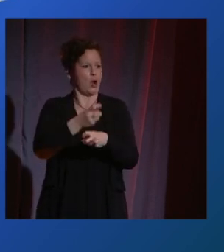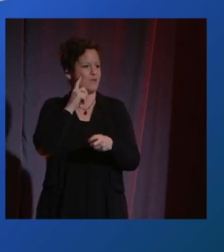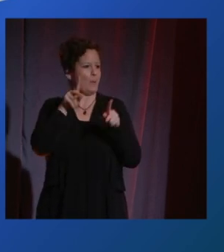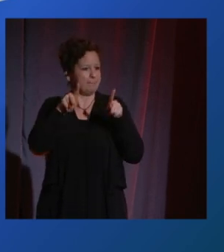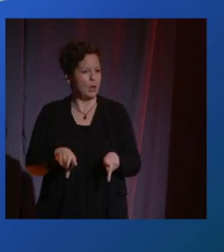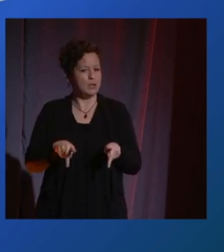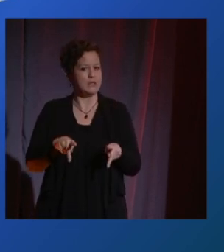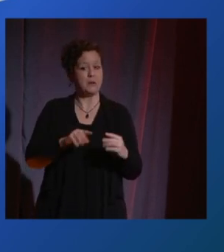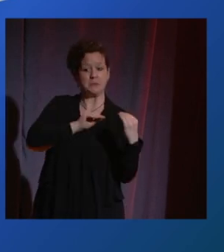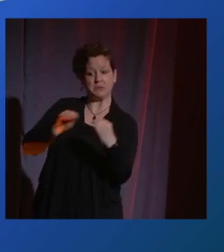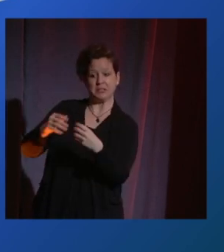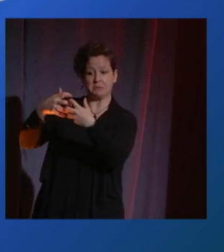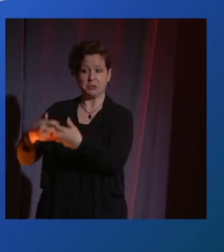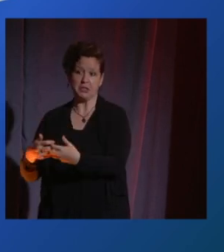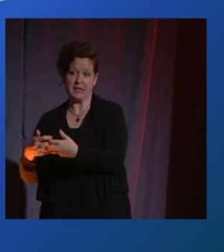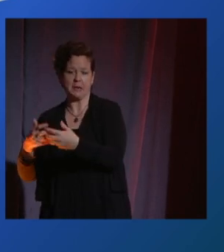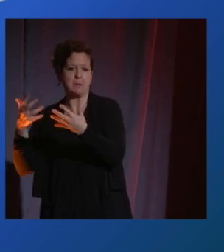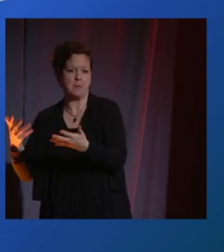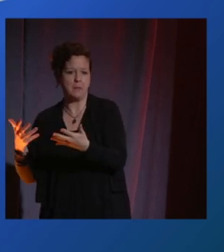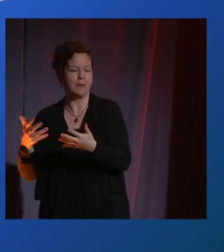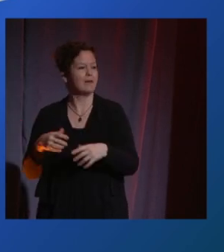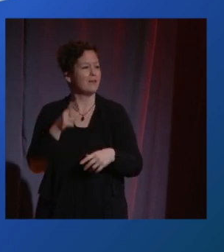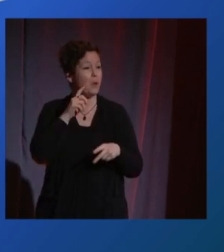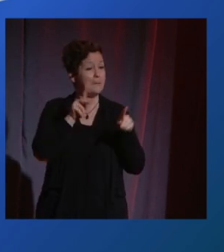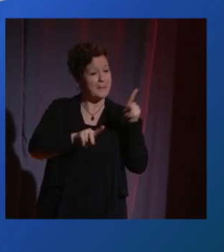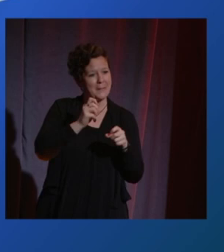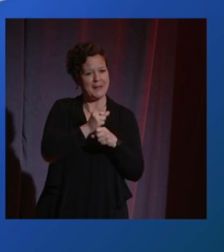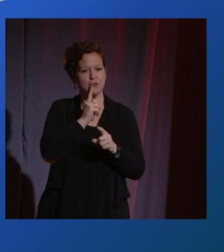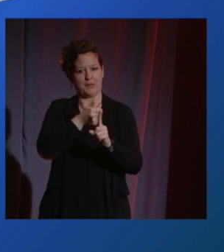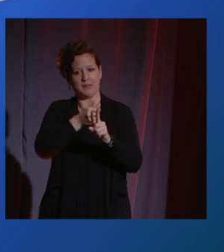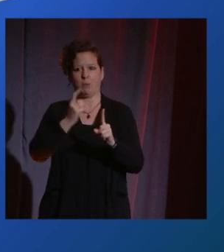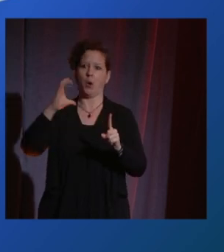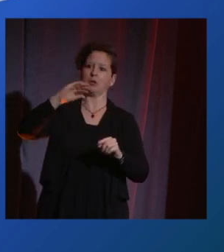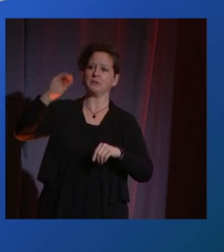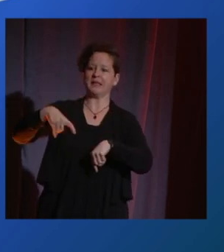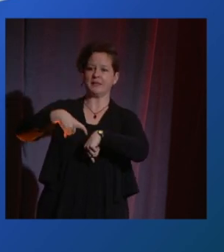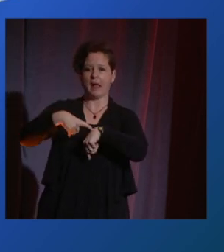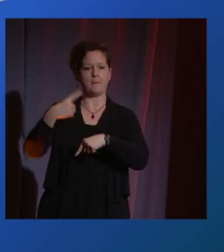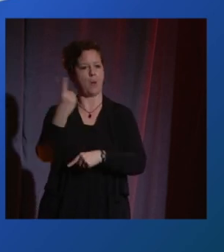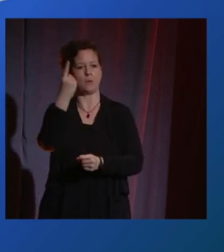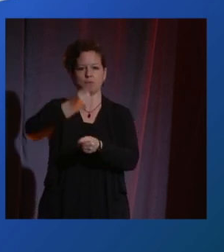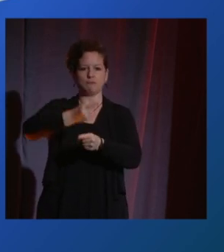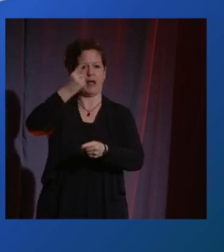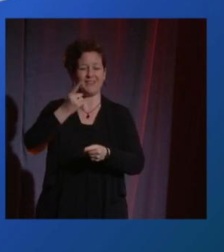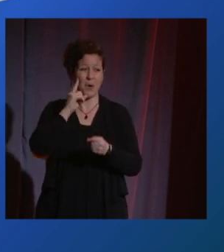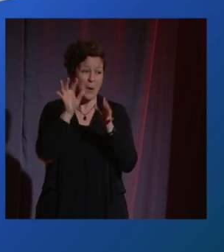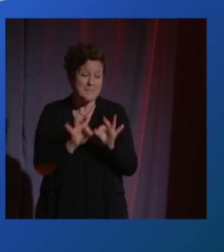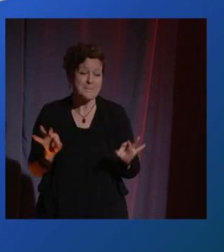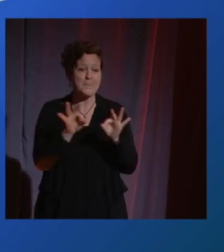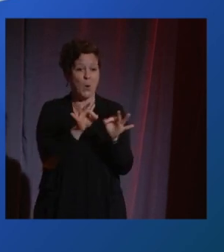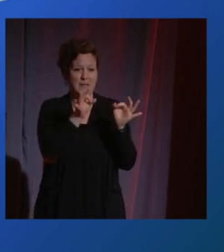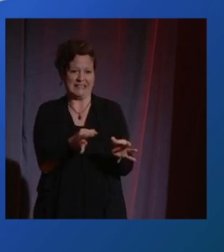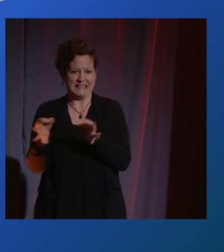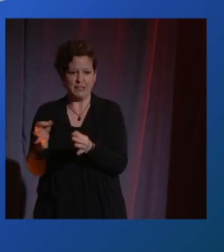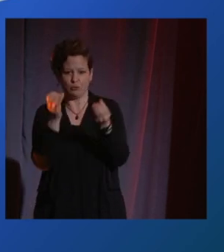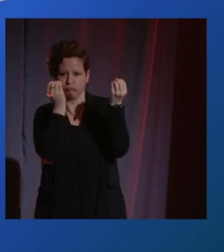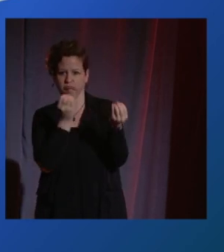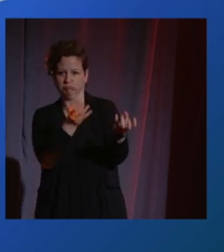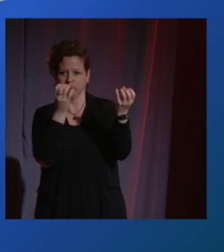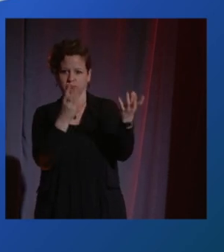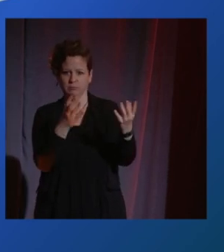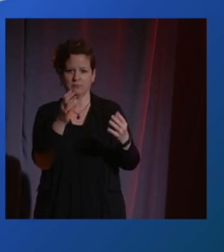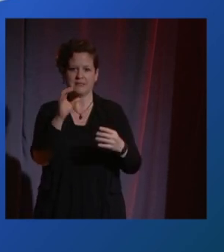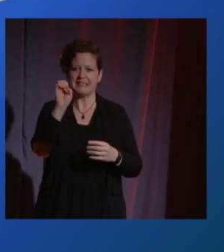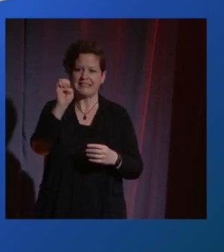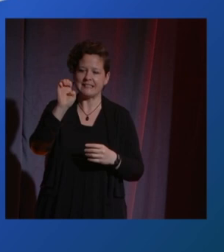and ensuring that you're always correct in these very important Decisions by these combatant commanders the Secretary of Defense and